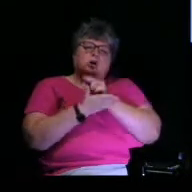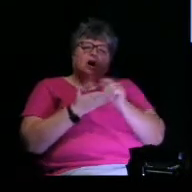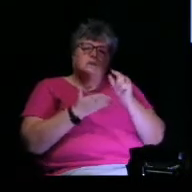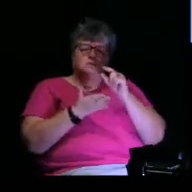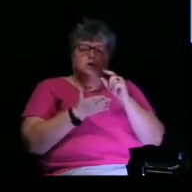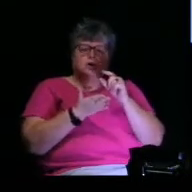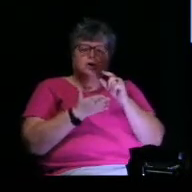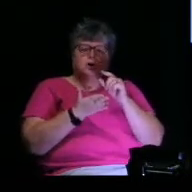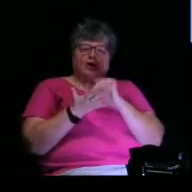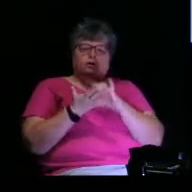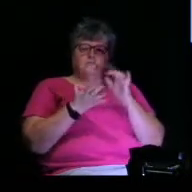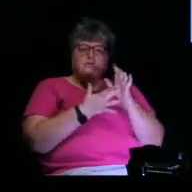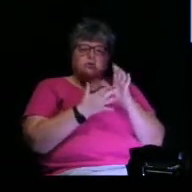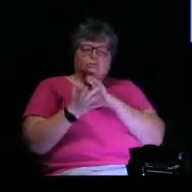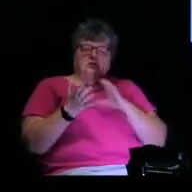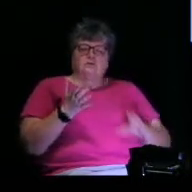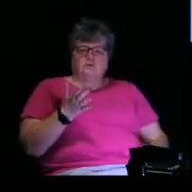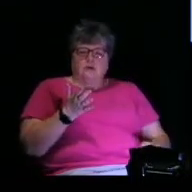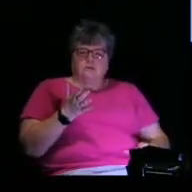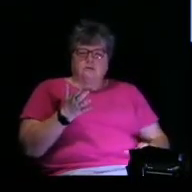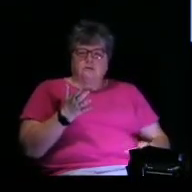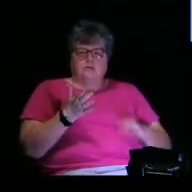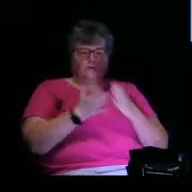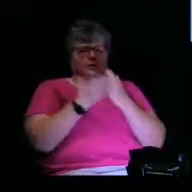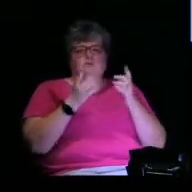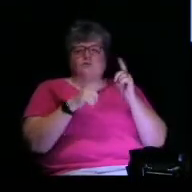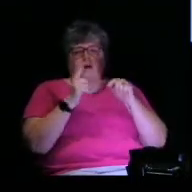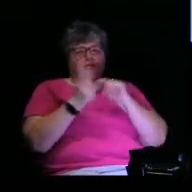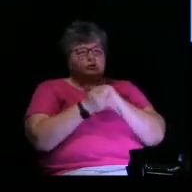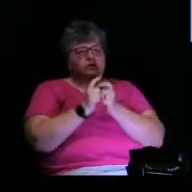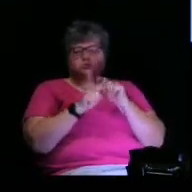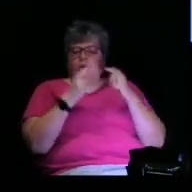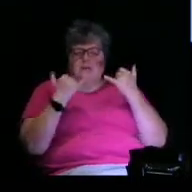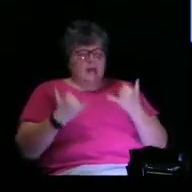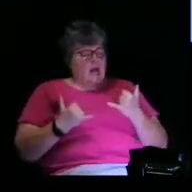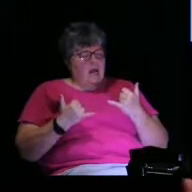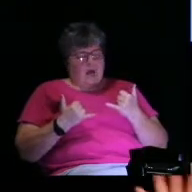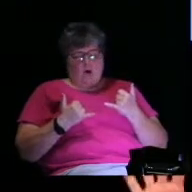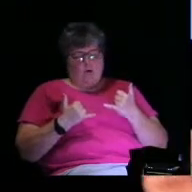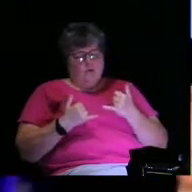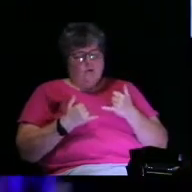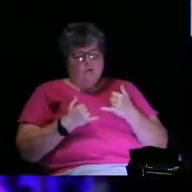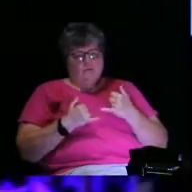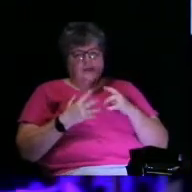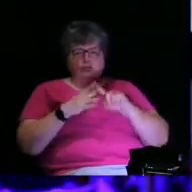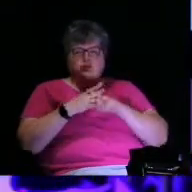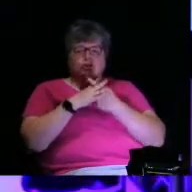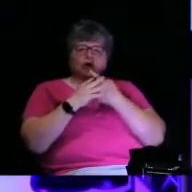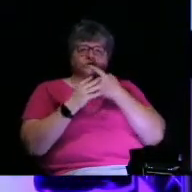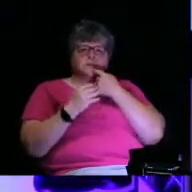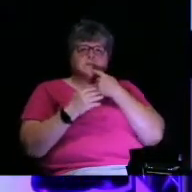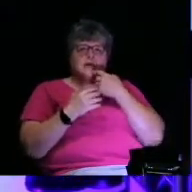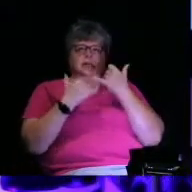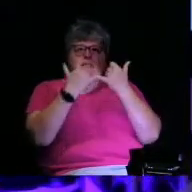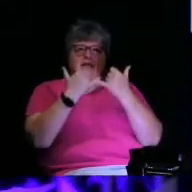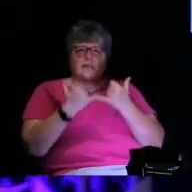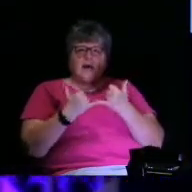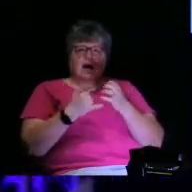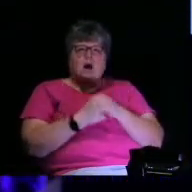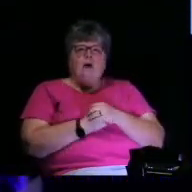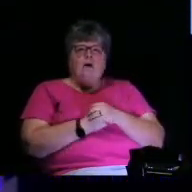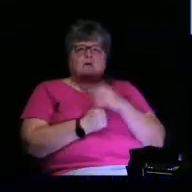eternities can be changed. You all ready? Okay, so now he starts off by saying, now. Let me jump into the rest of the passage,